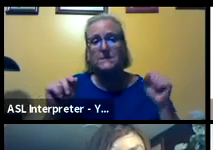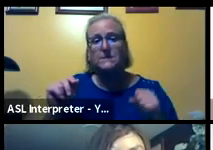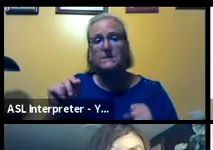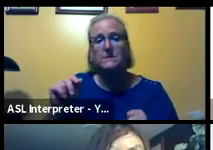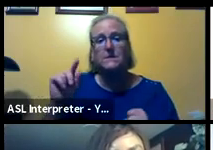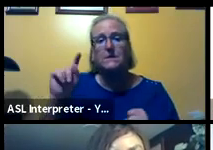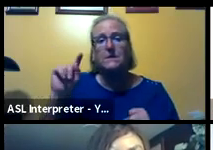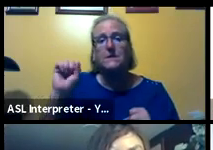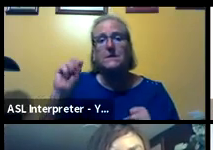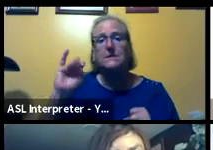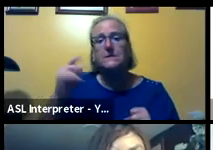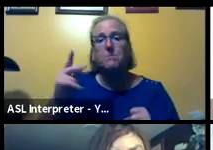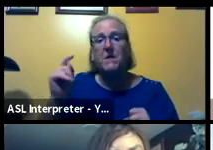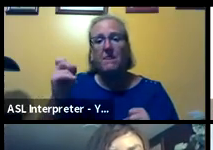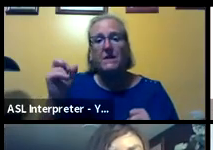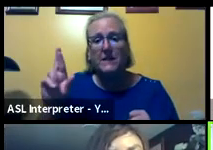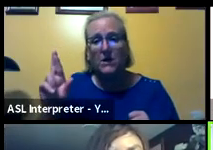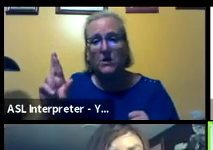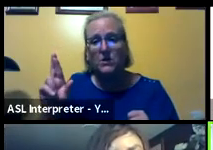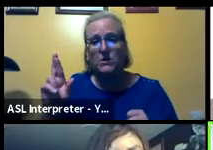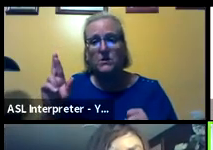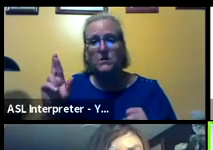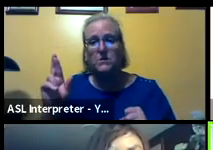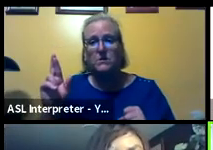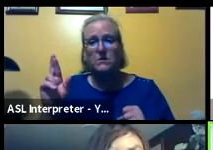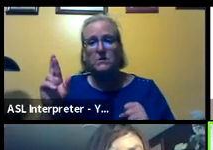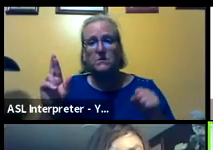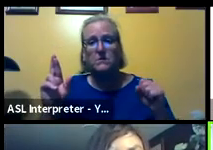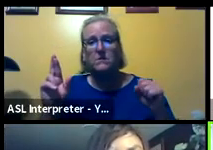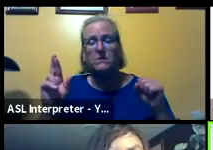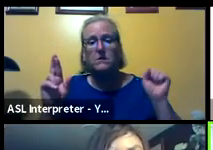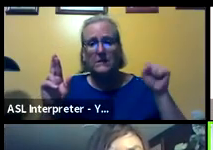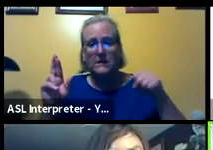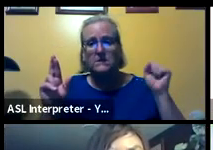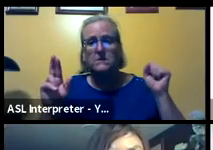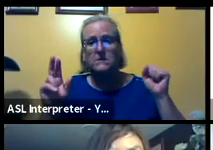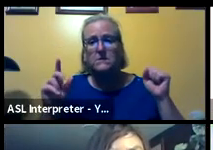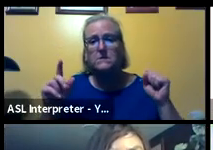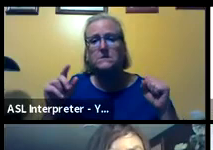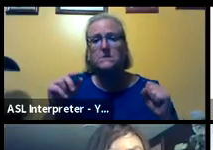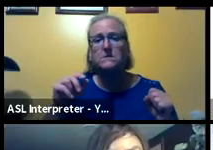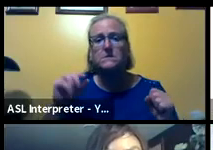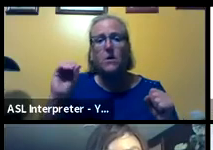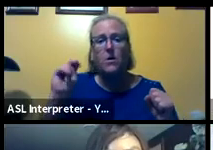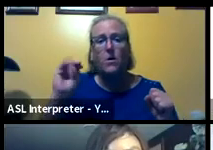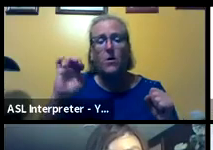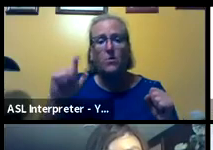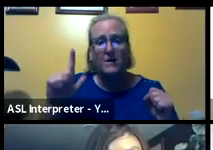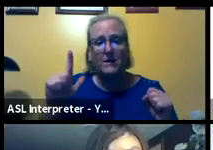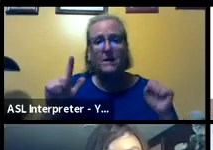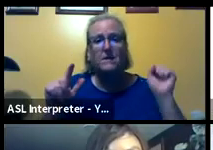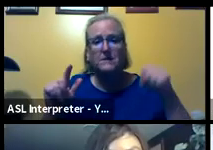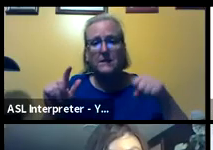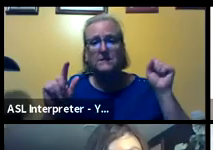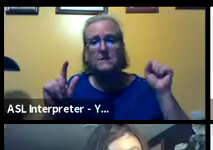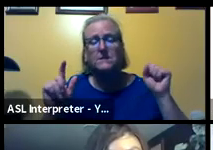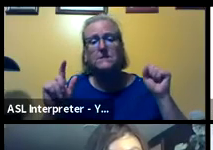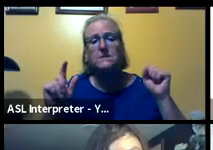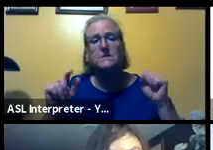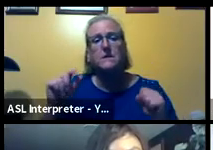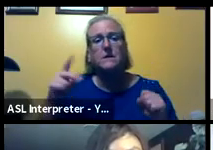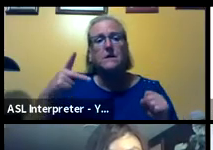Smith Tucker. Alethea Smith Tucker, yes. Dr. O'Neill. Claire O'Neill, yes.